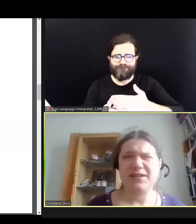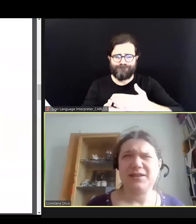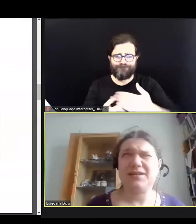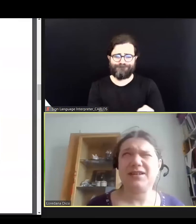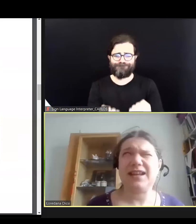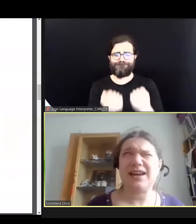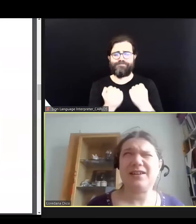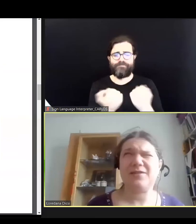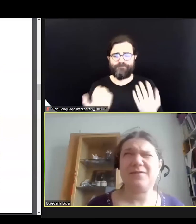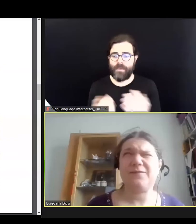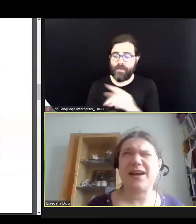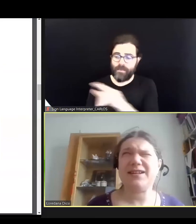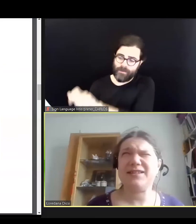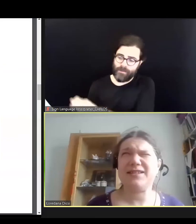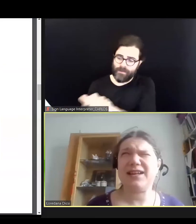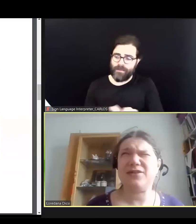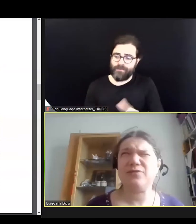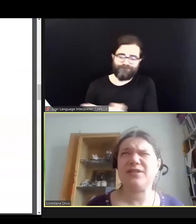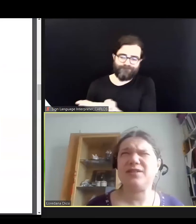equipment, people need